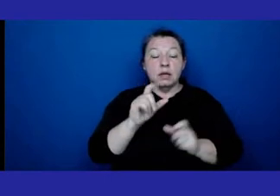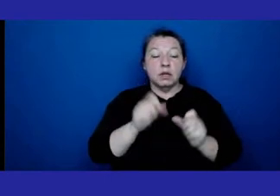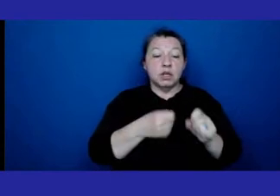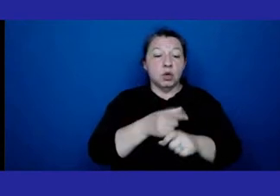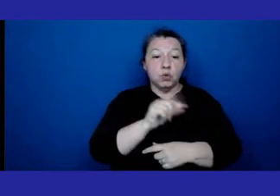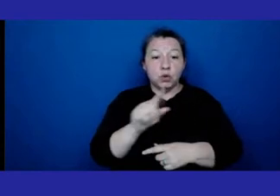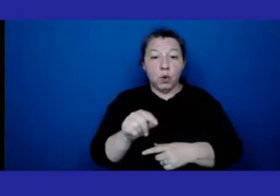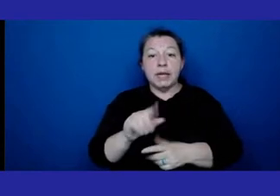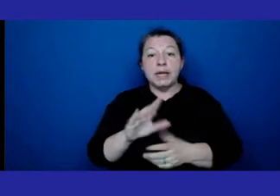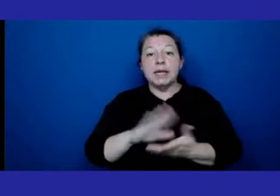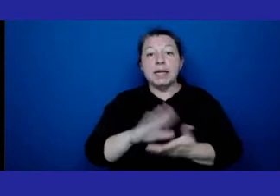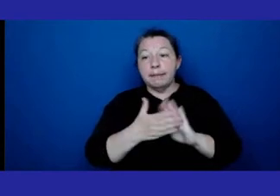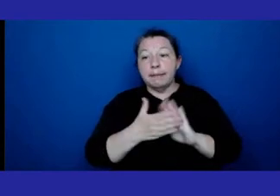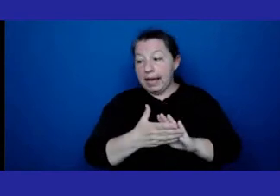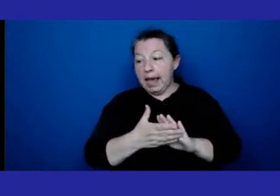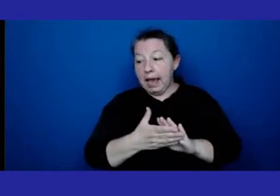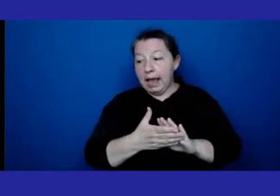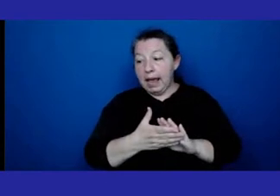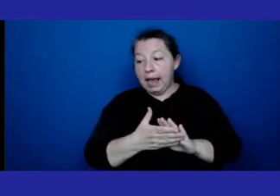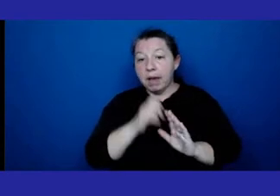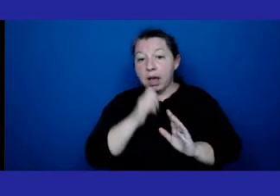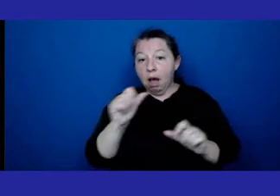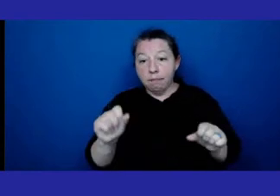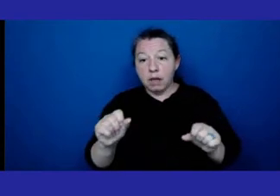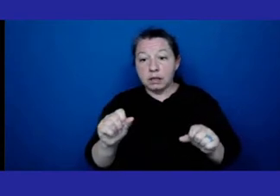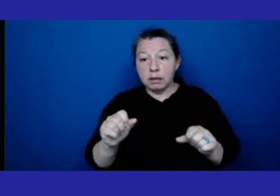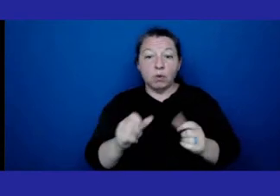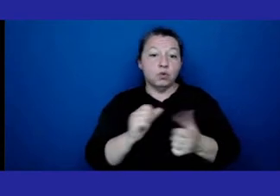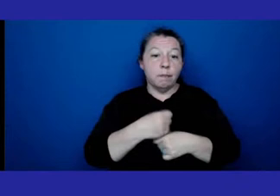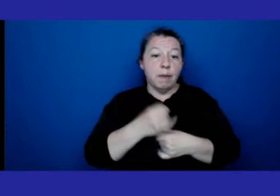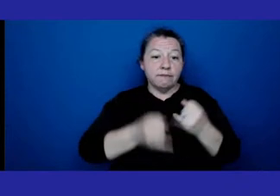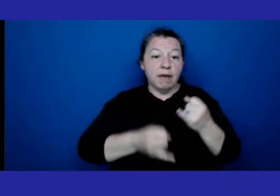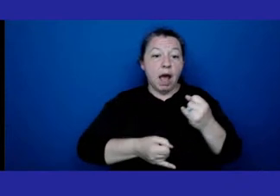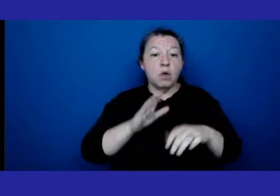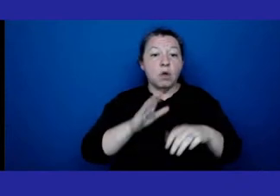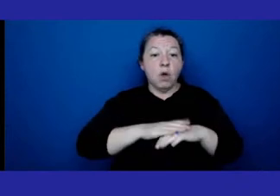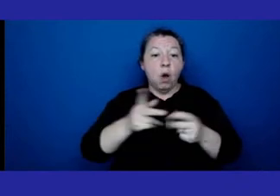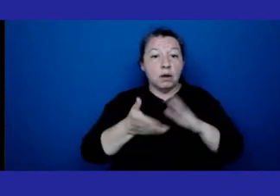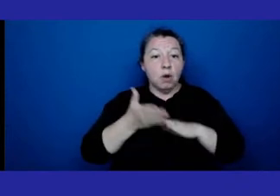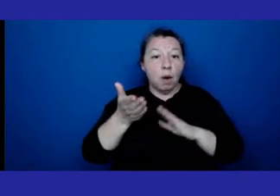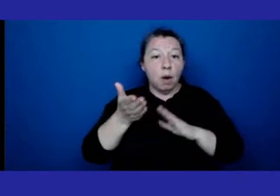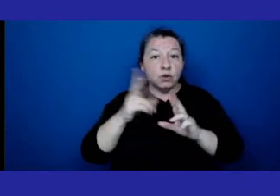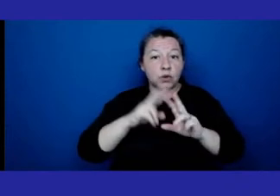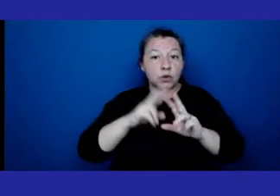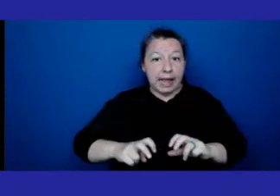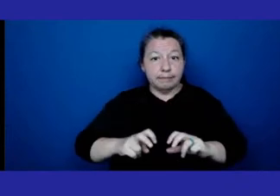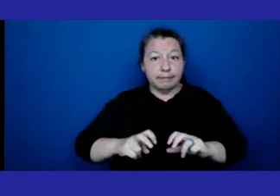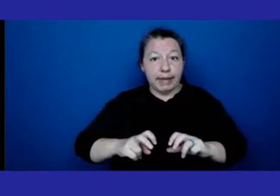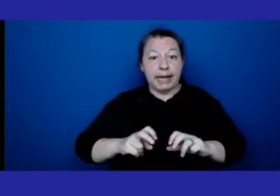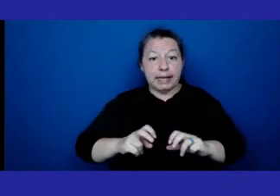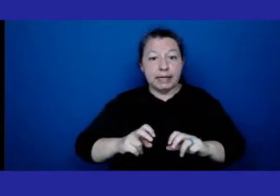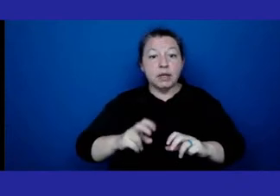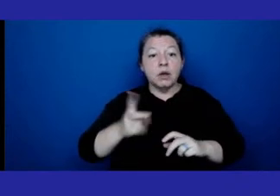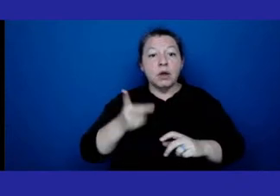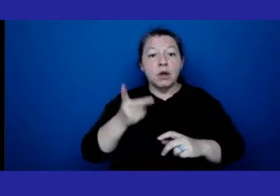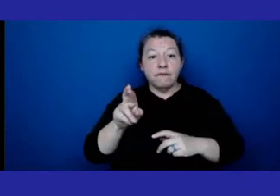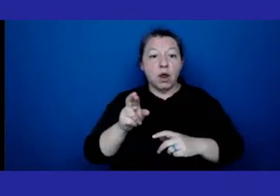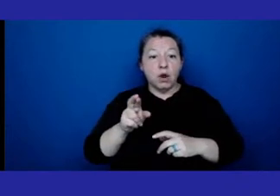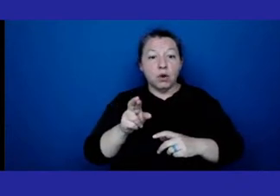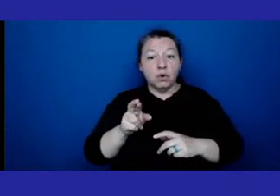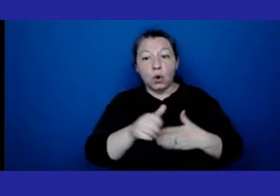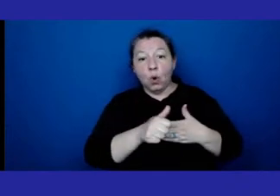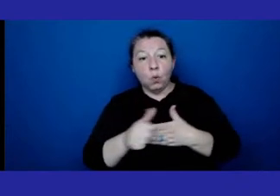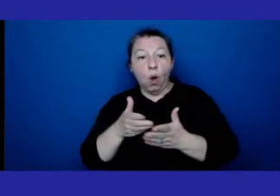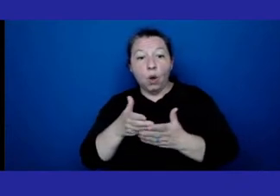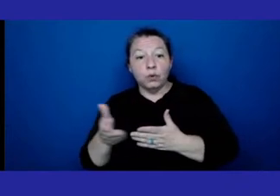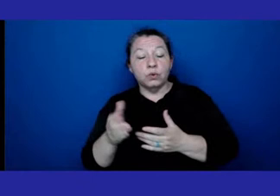became not possible to finalize the on-site operational assessment for vendor walkthroughs to